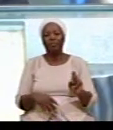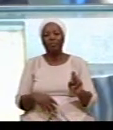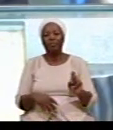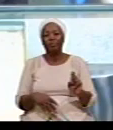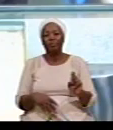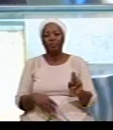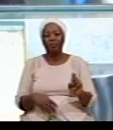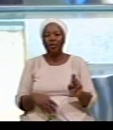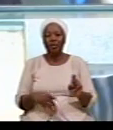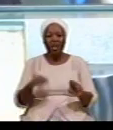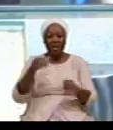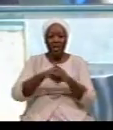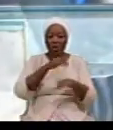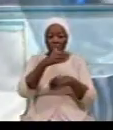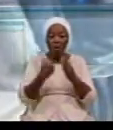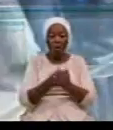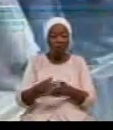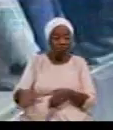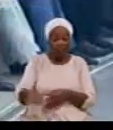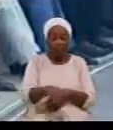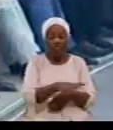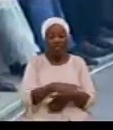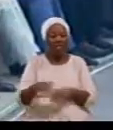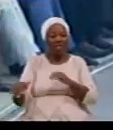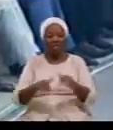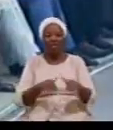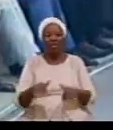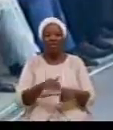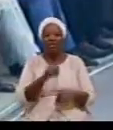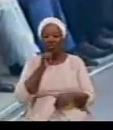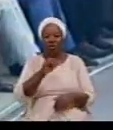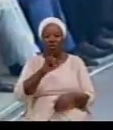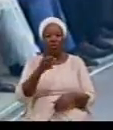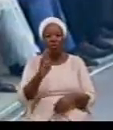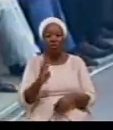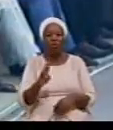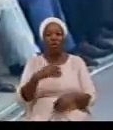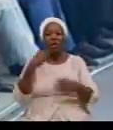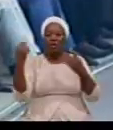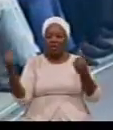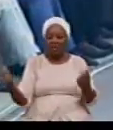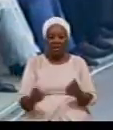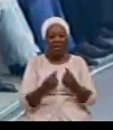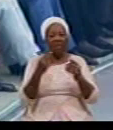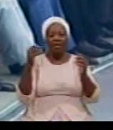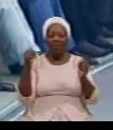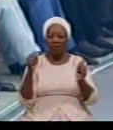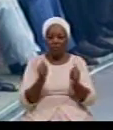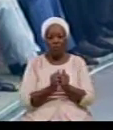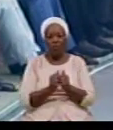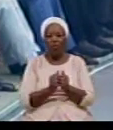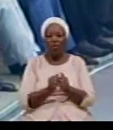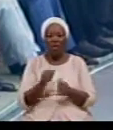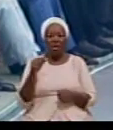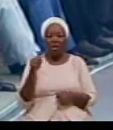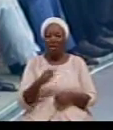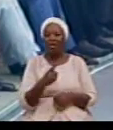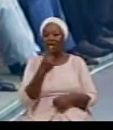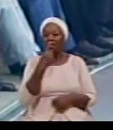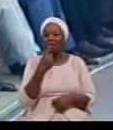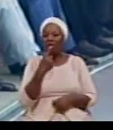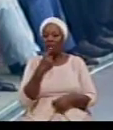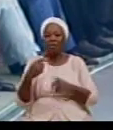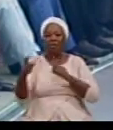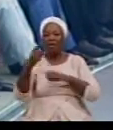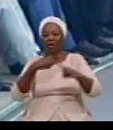In all this, did not Job sin with his lips? Somebody say amen. Amen.